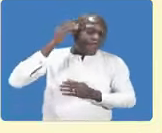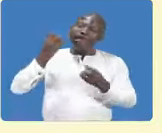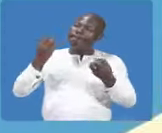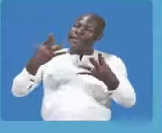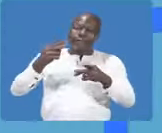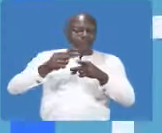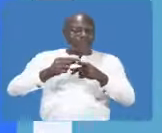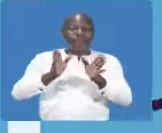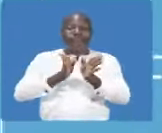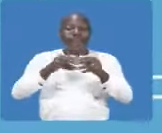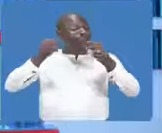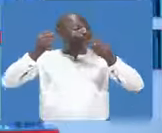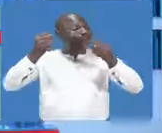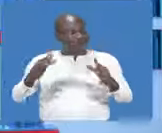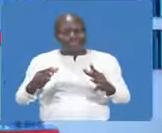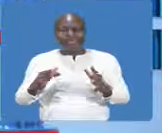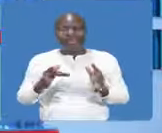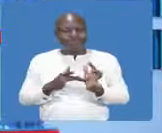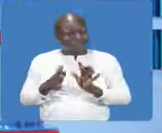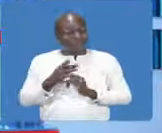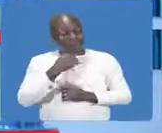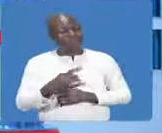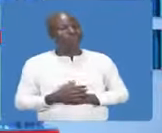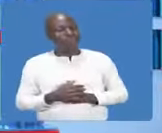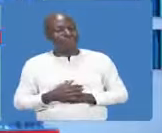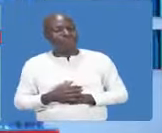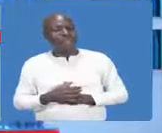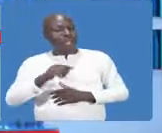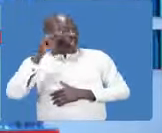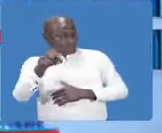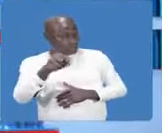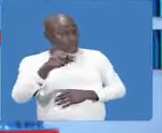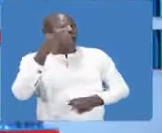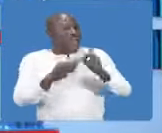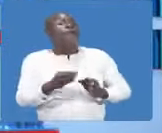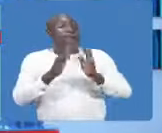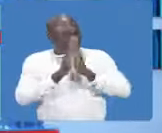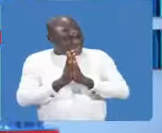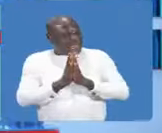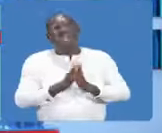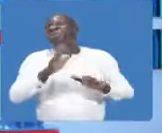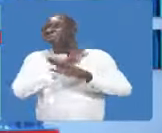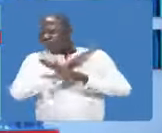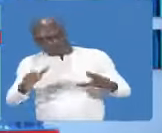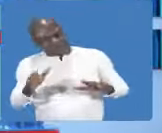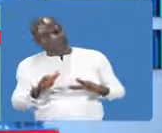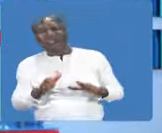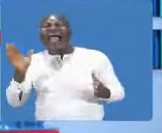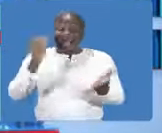words. Hallelujah. Yes, sir. Empire, papa, no. Say, Eba, man resort to vain